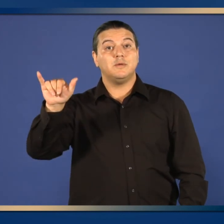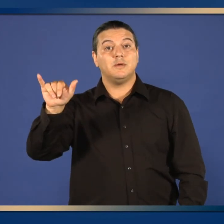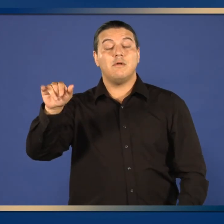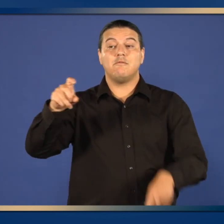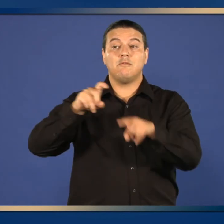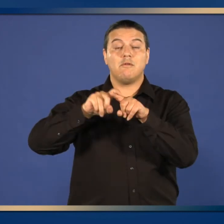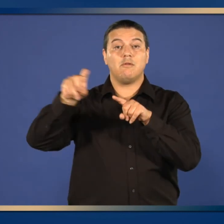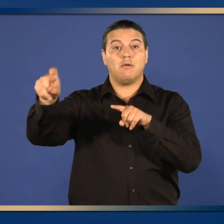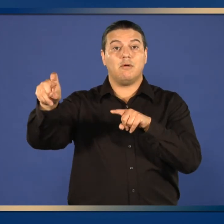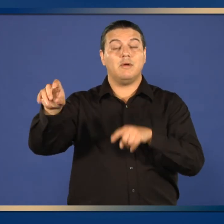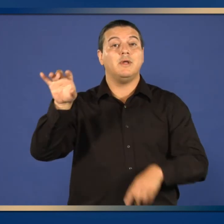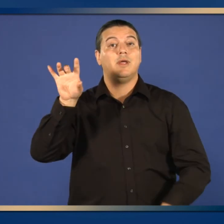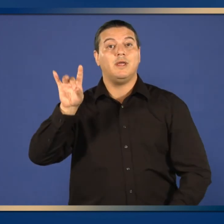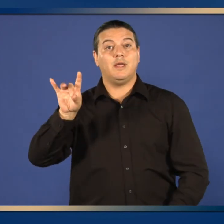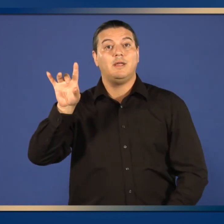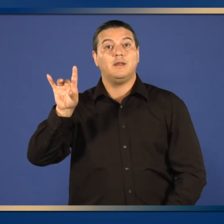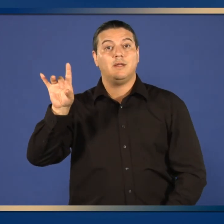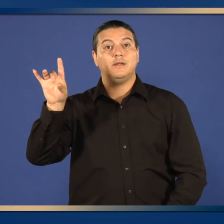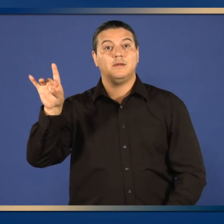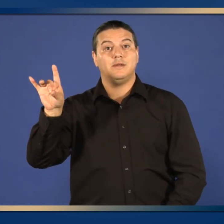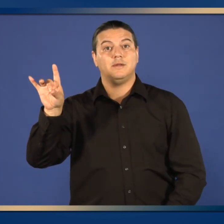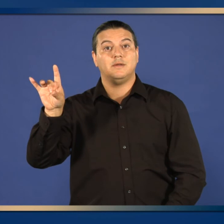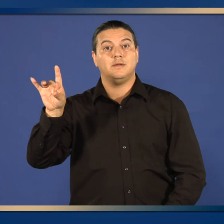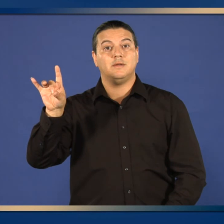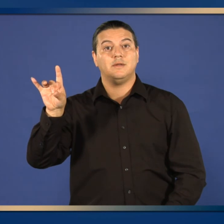TTY users,